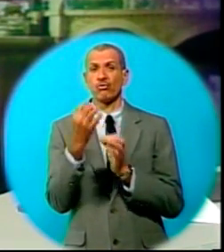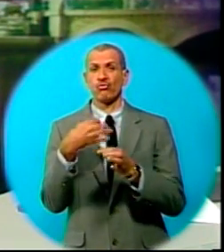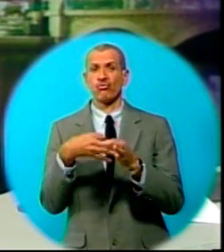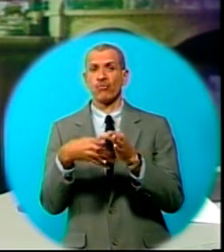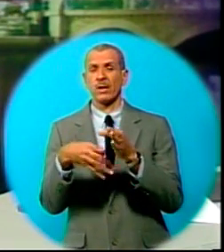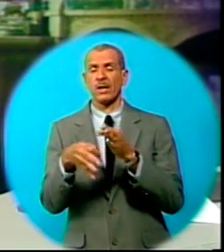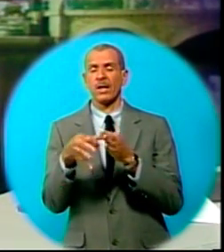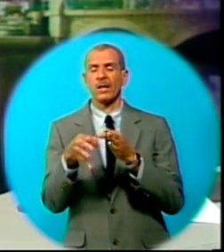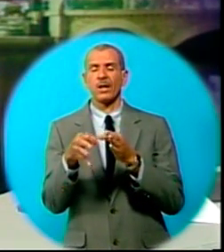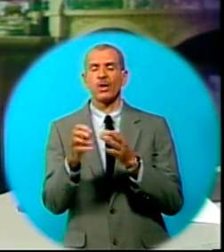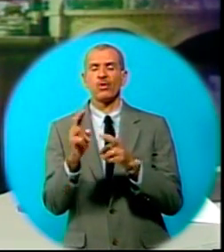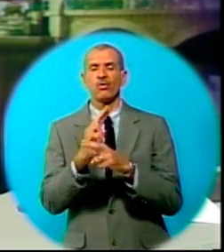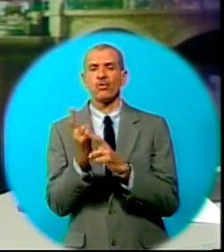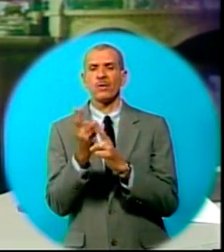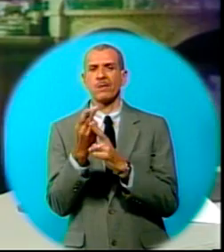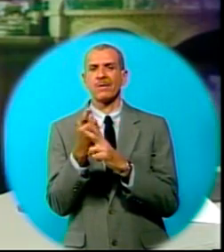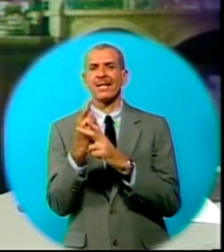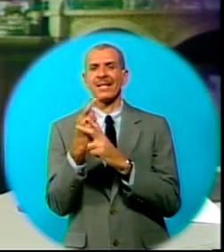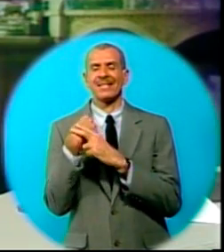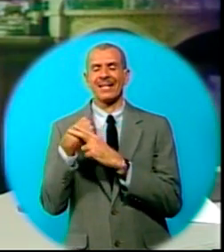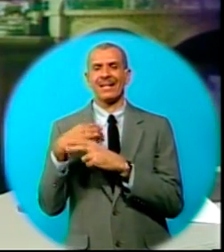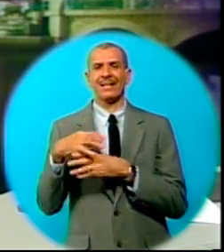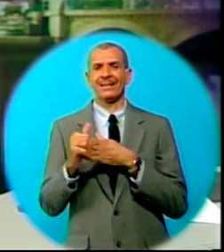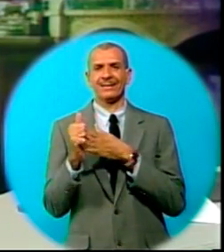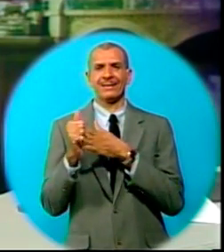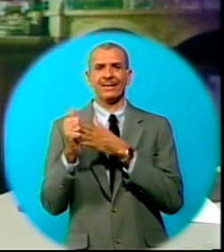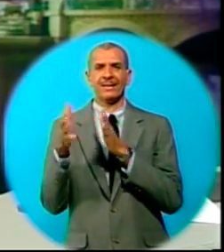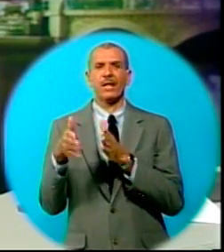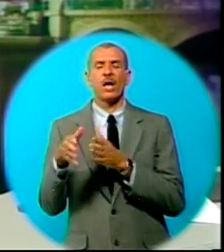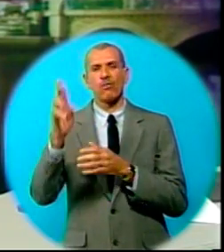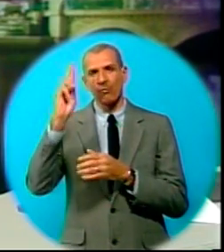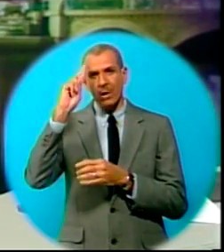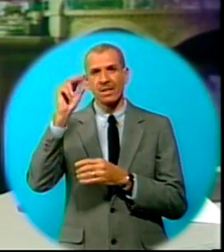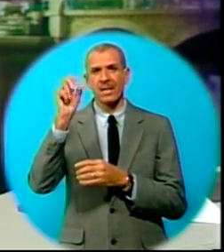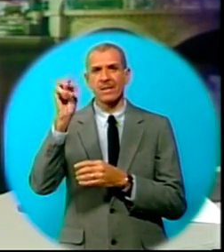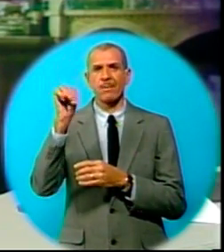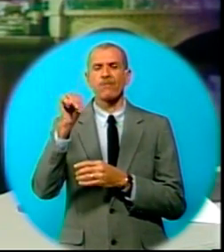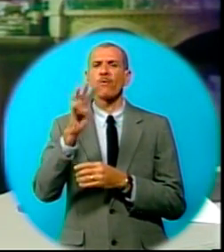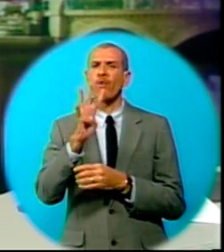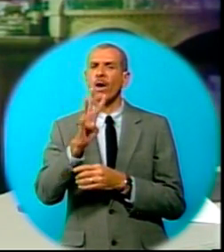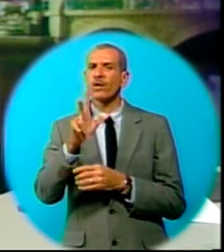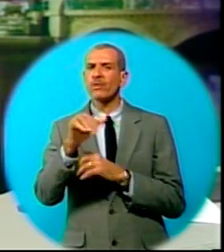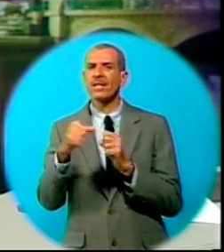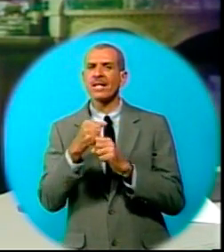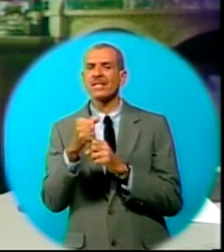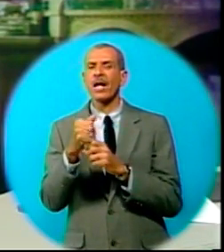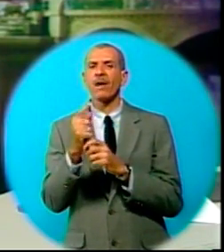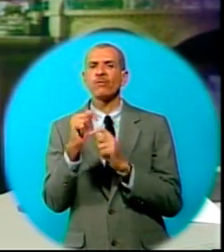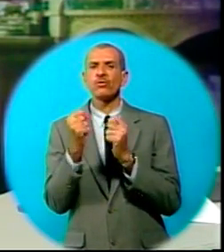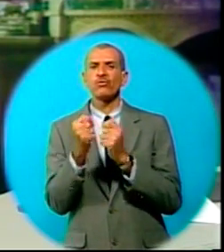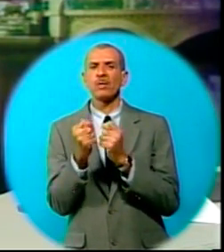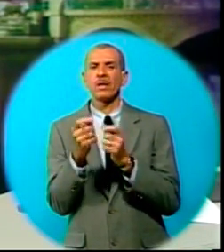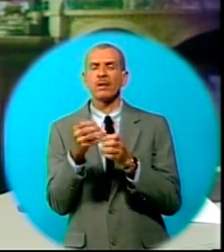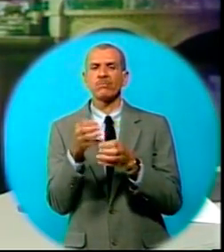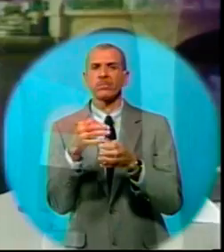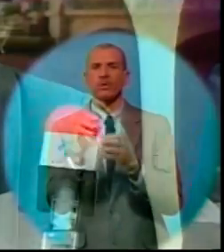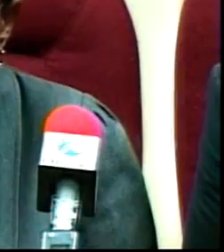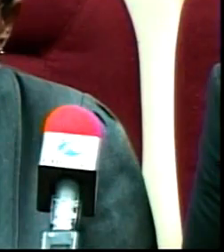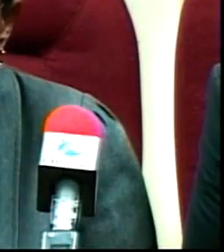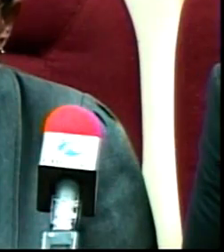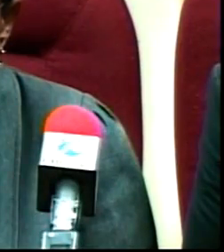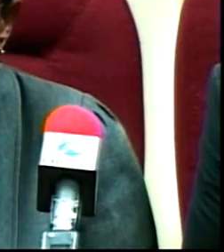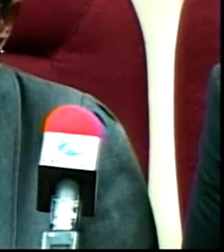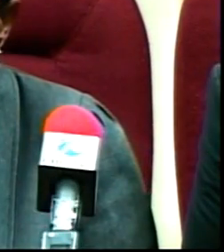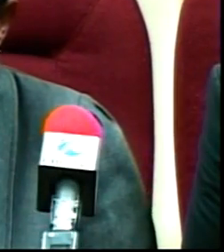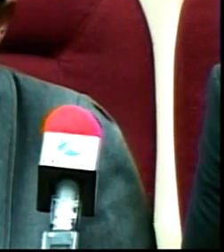We believe that this ticketing initiative will help us to more accurately assess the efficacy